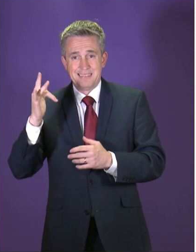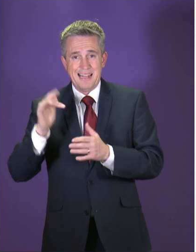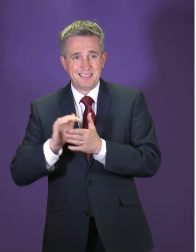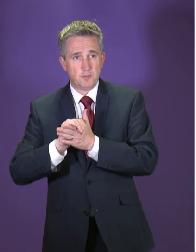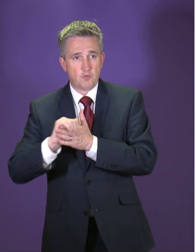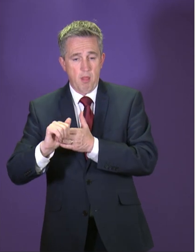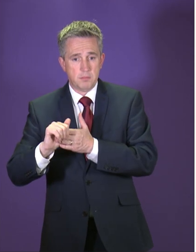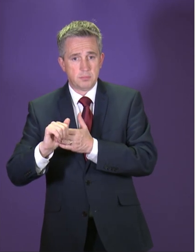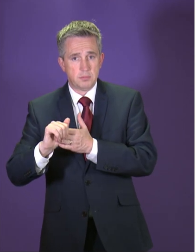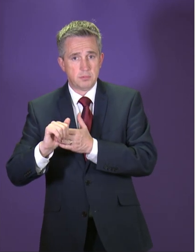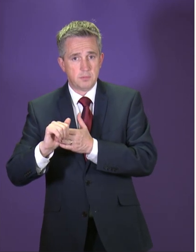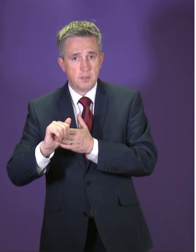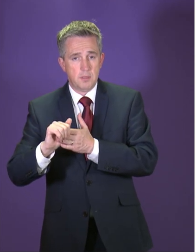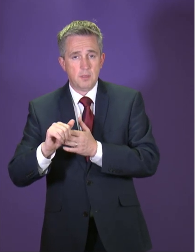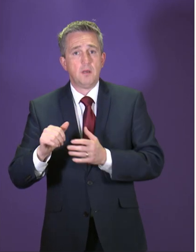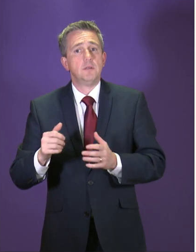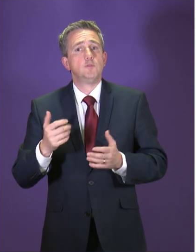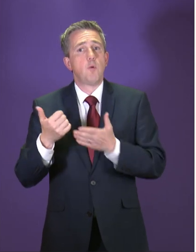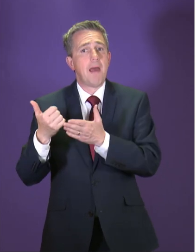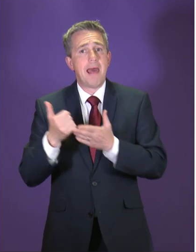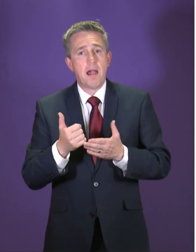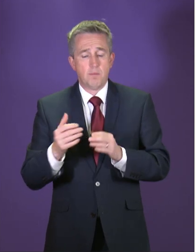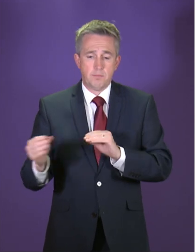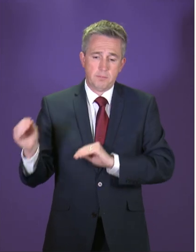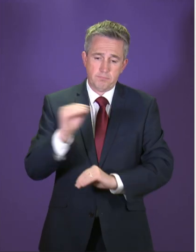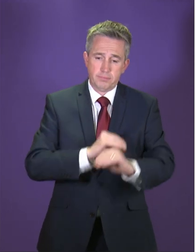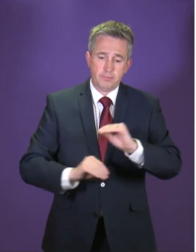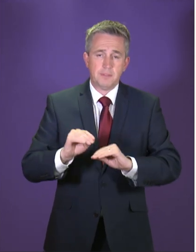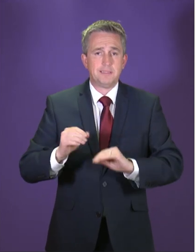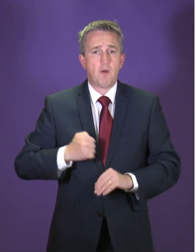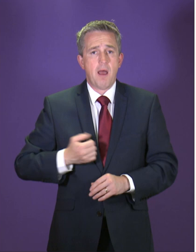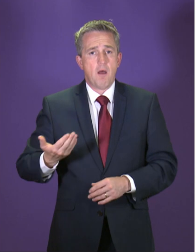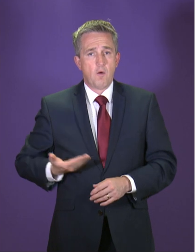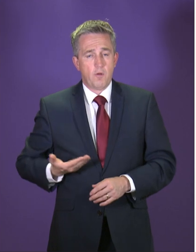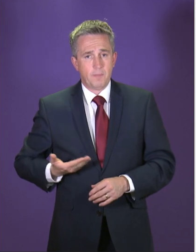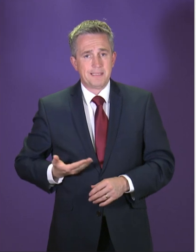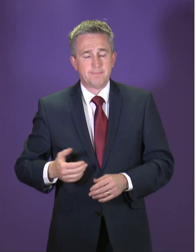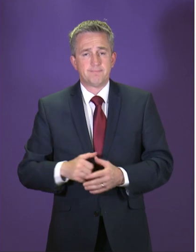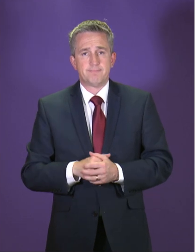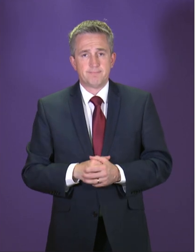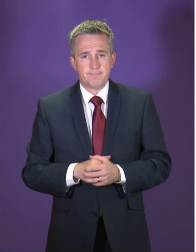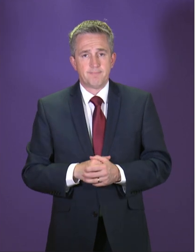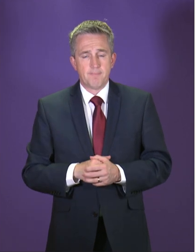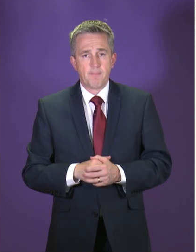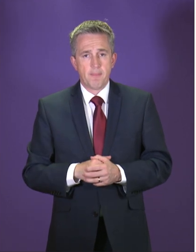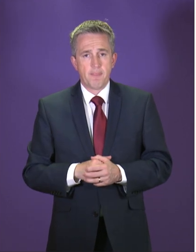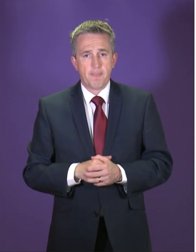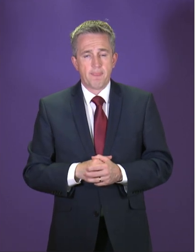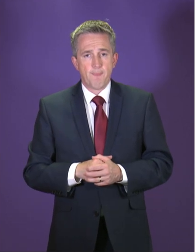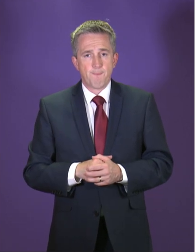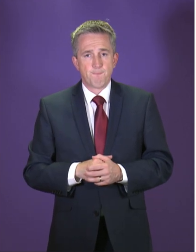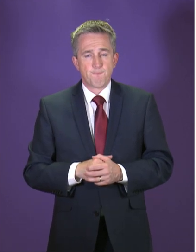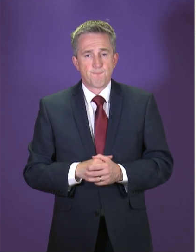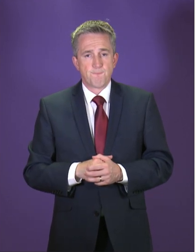of economic in impact. And it was amazing also to realize